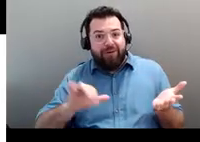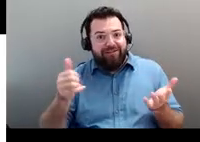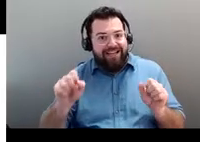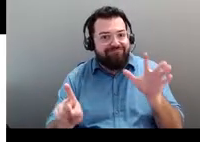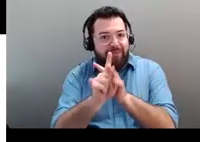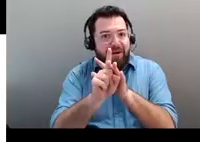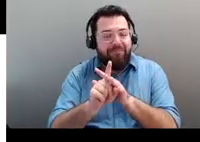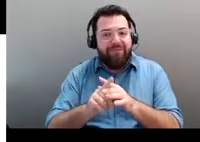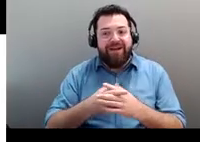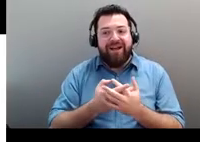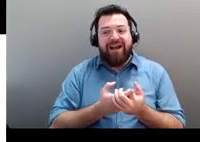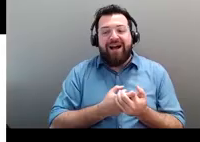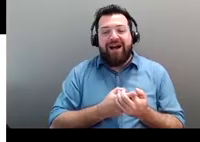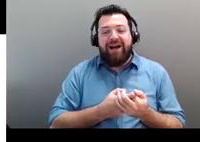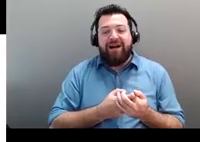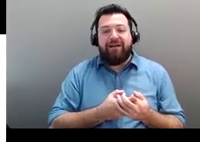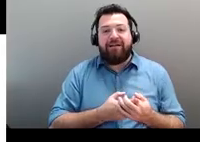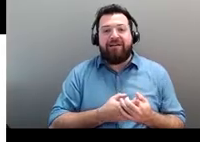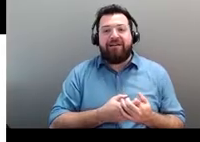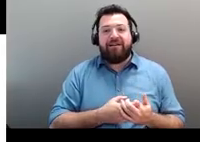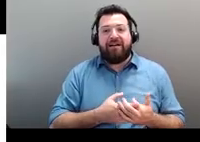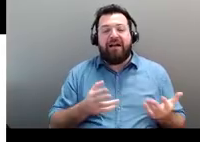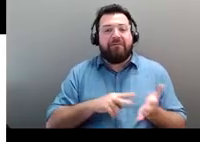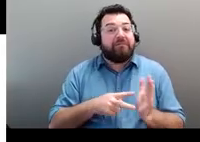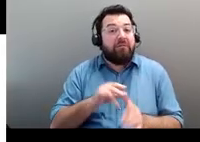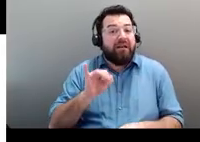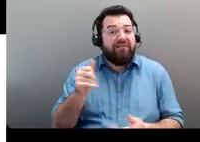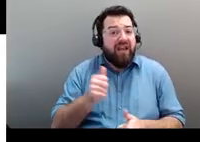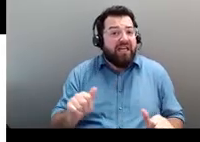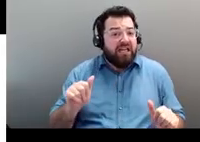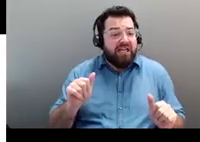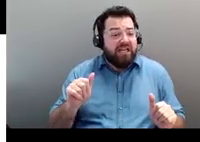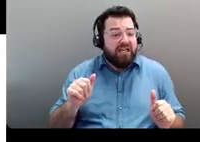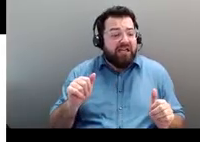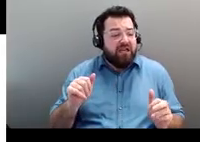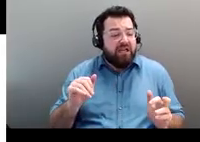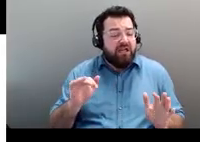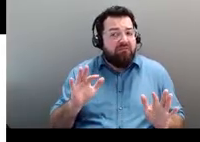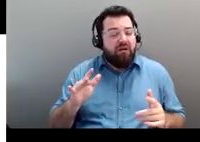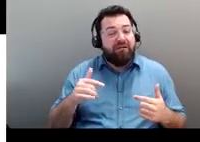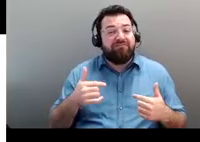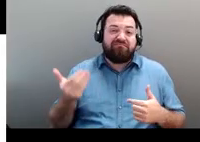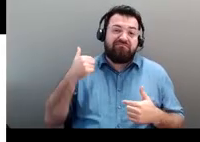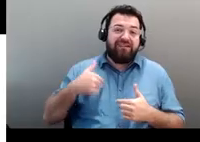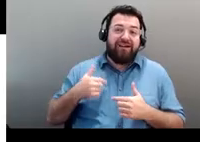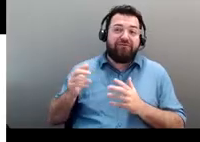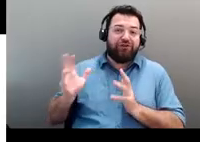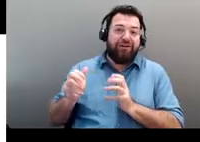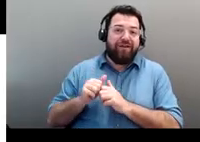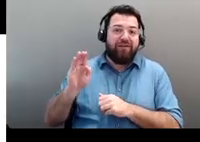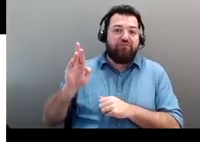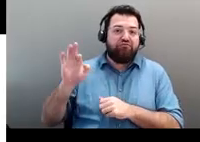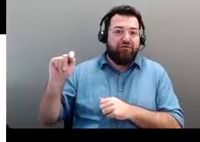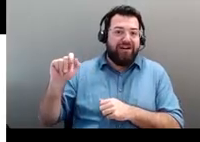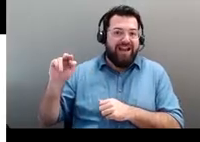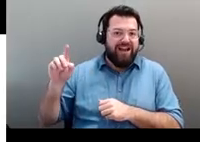so, actually, I mean, if anyone, I was actually talking to Brett Anders about this,